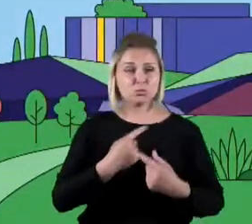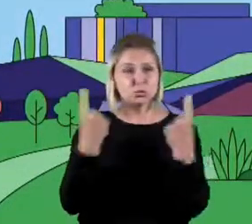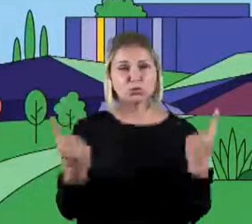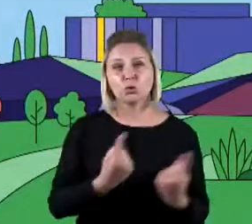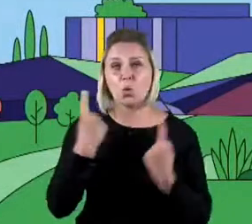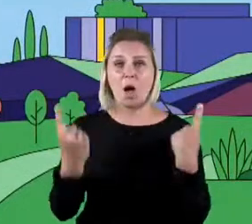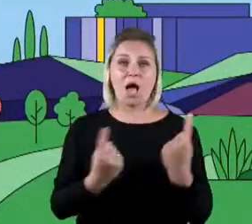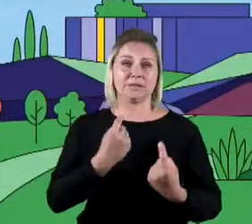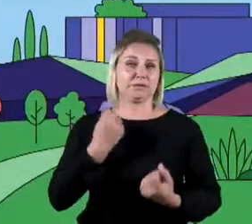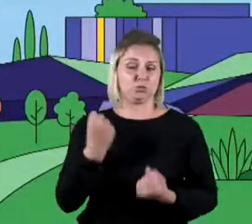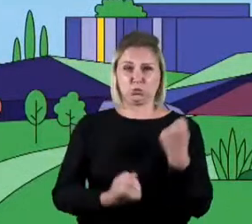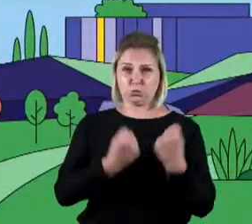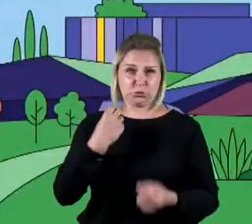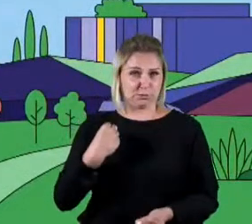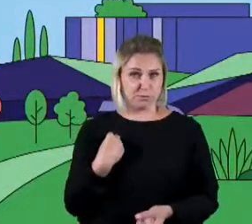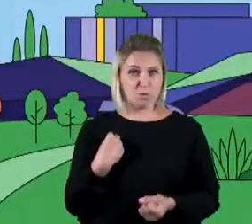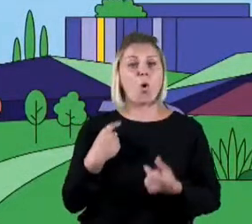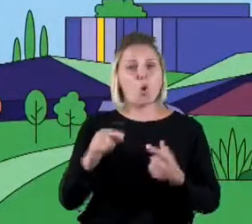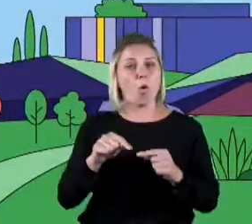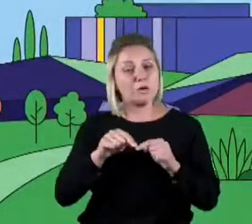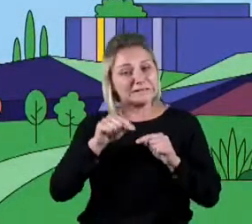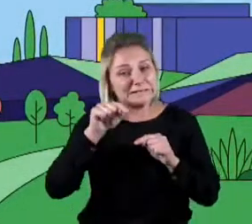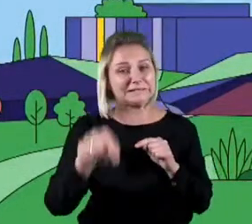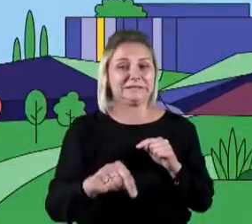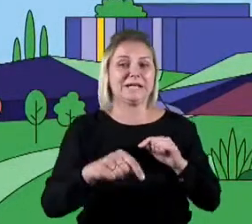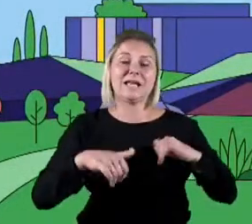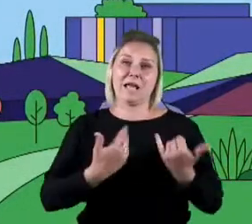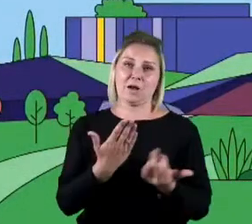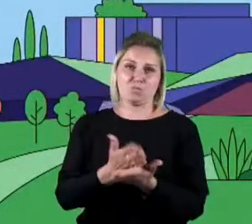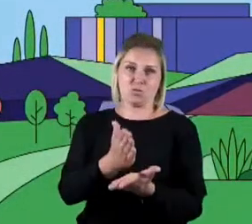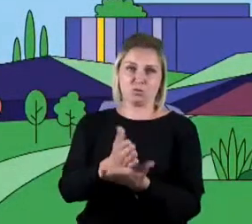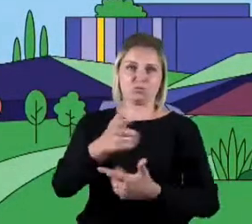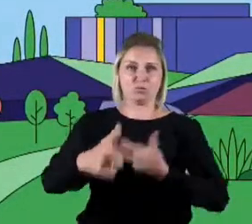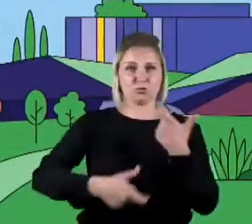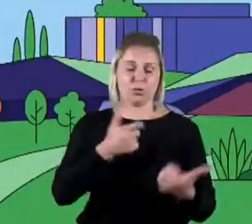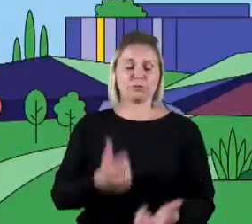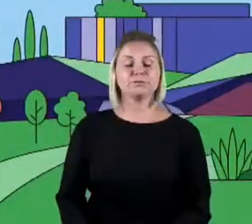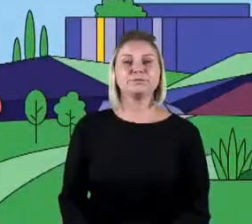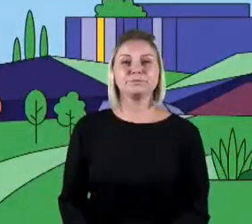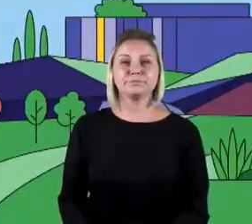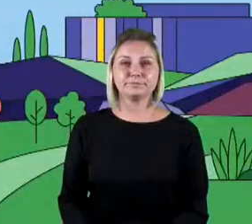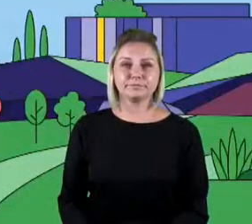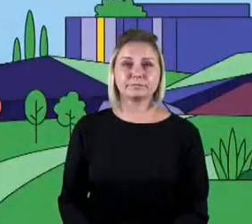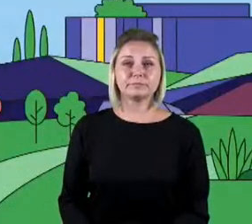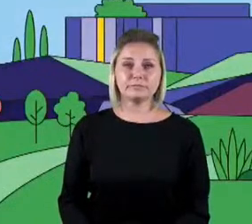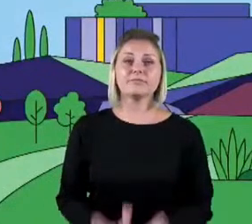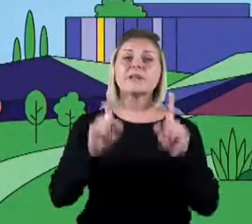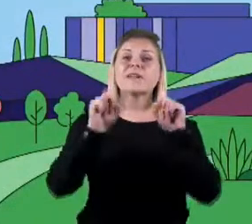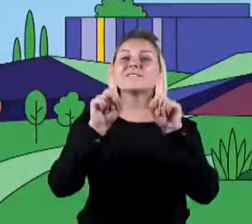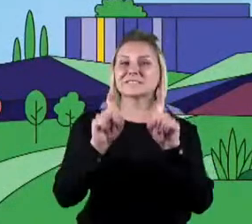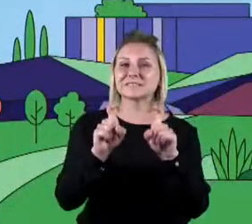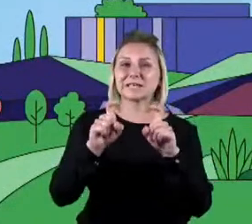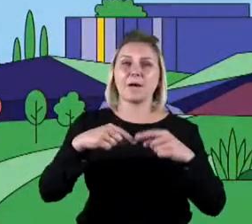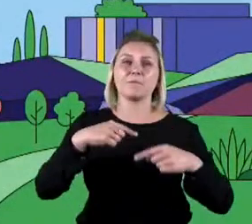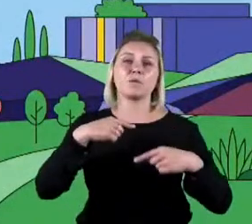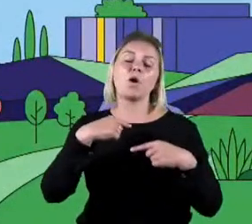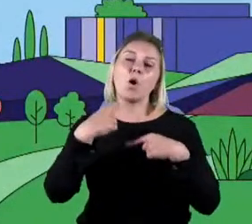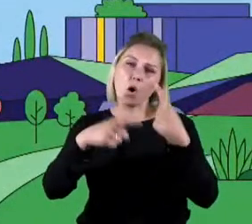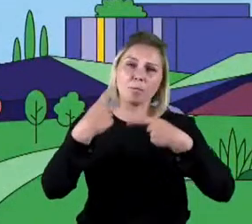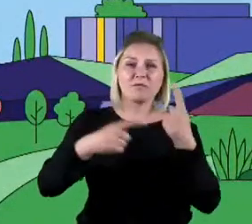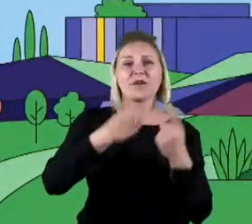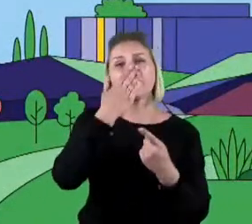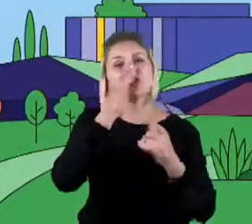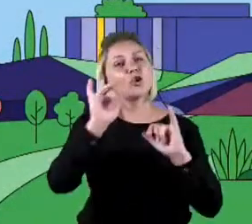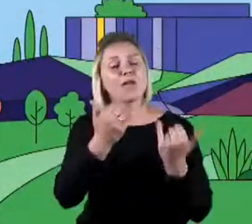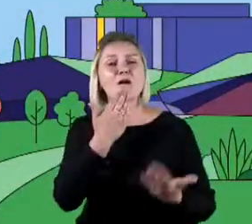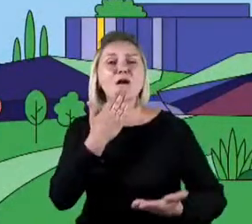difficult situation. And Medellin was able to do this in a great way in recent times. First, a